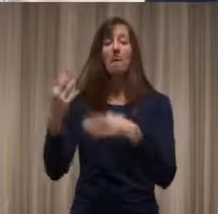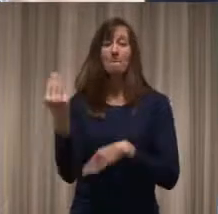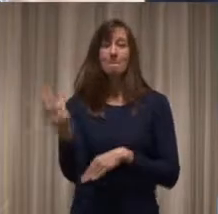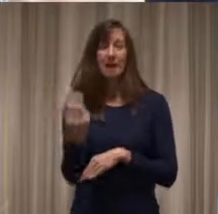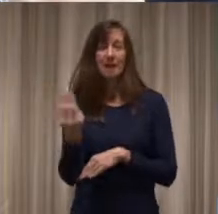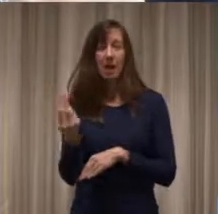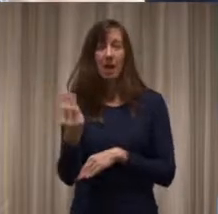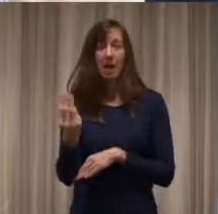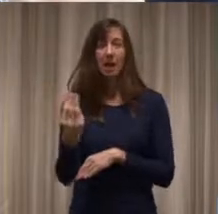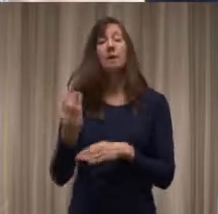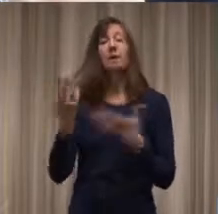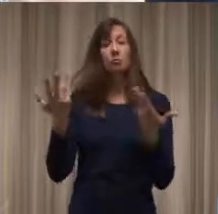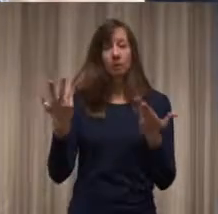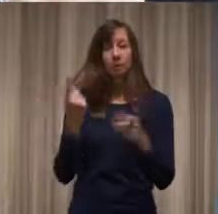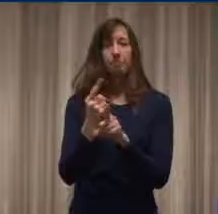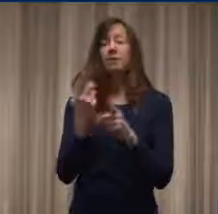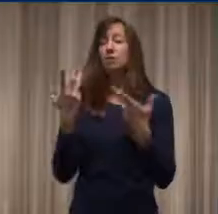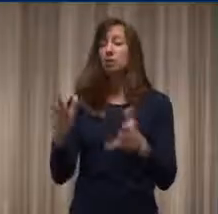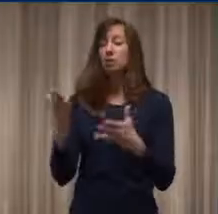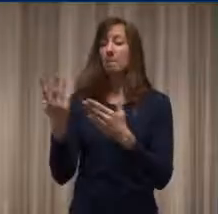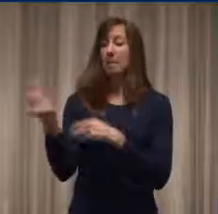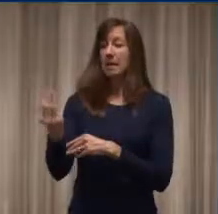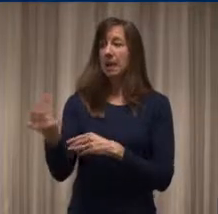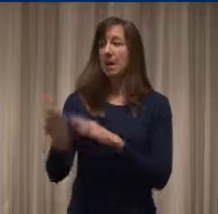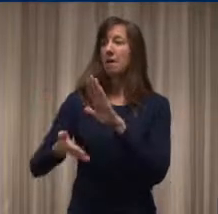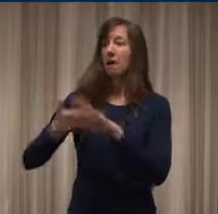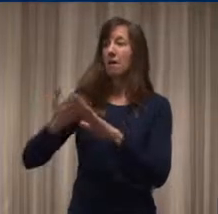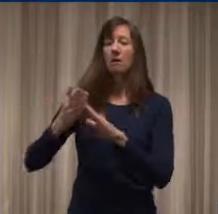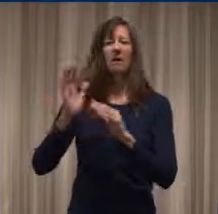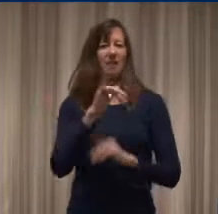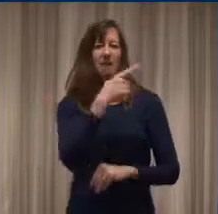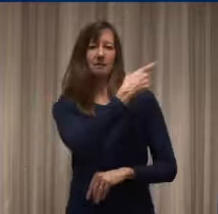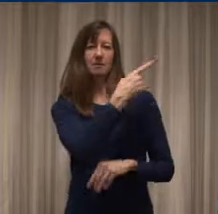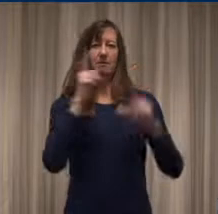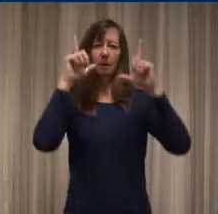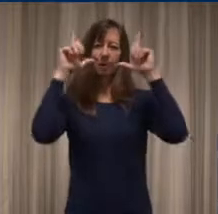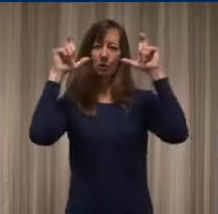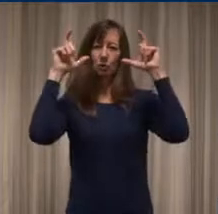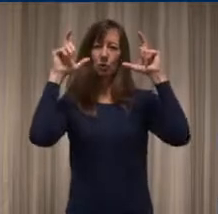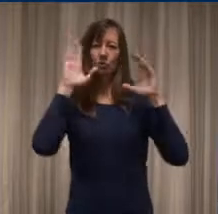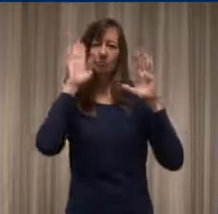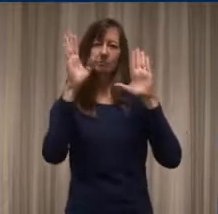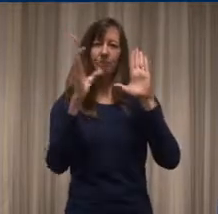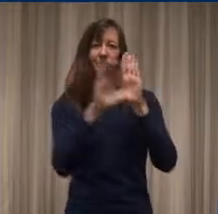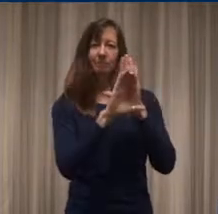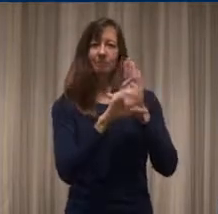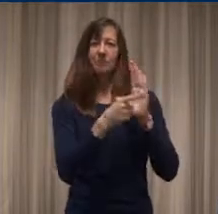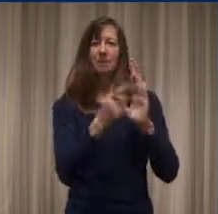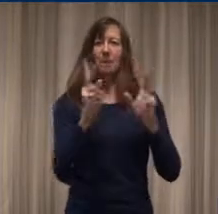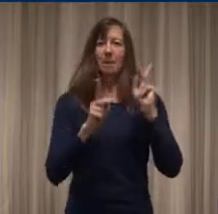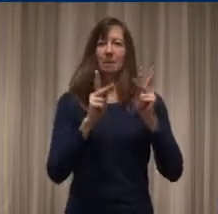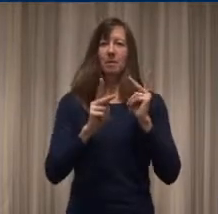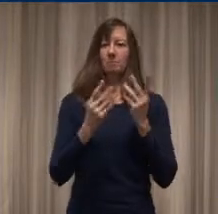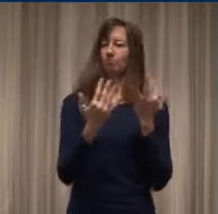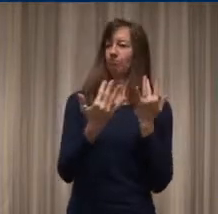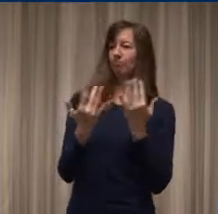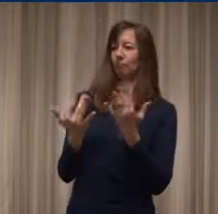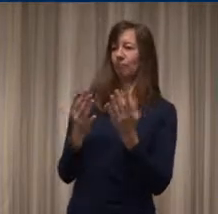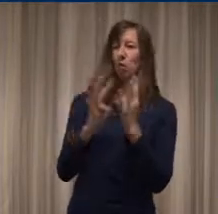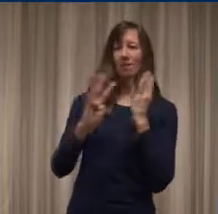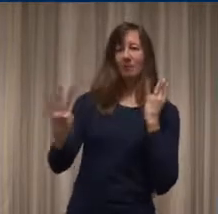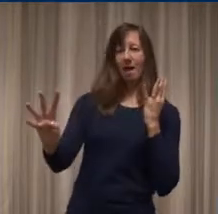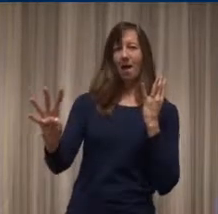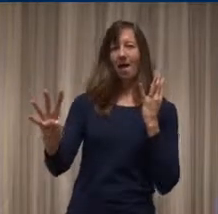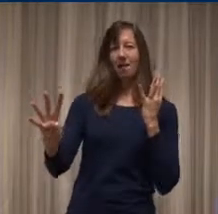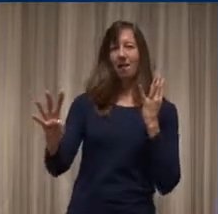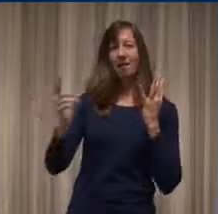on the first day, here's a sort of a snapshot of it, of our first folks waiting in line there. We've got a staff of near